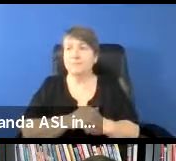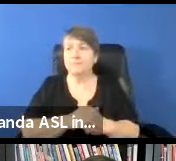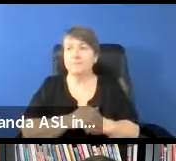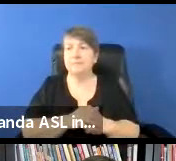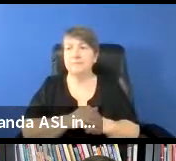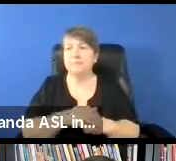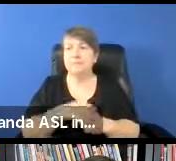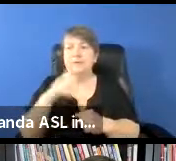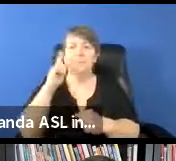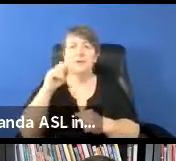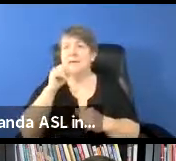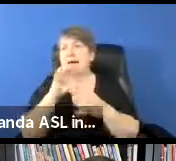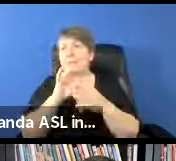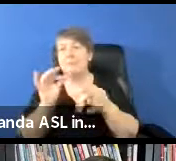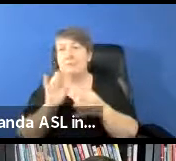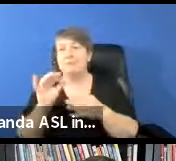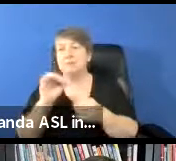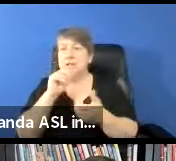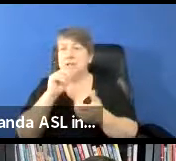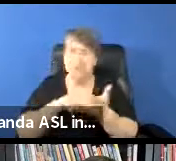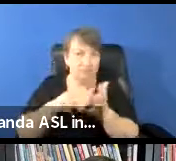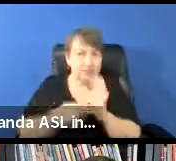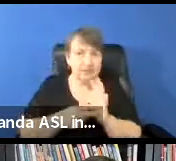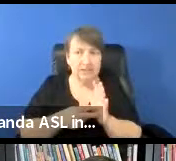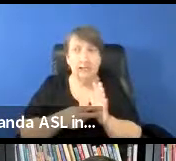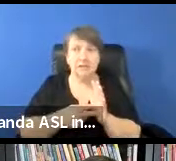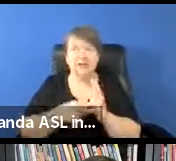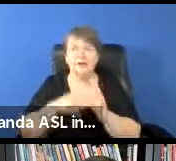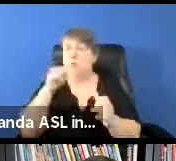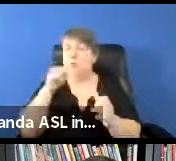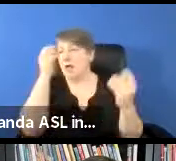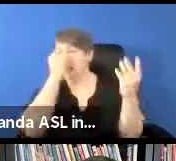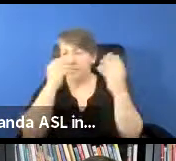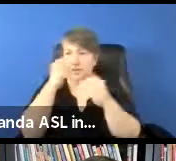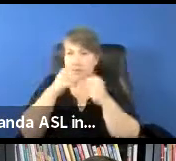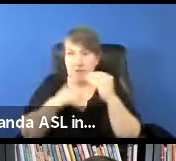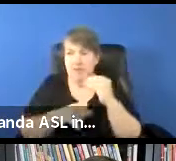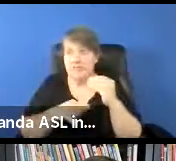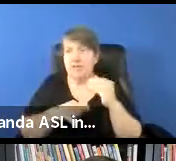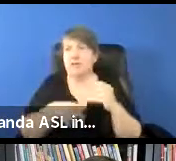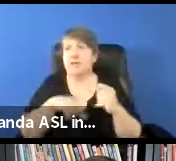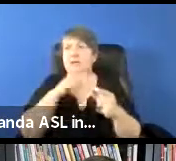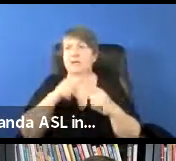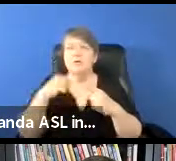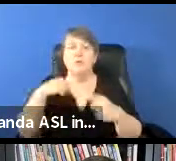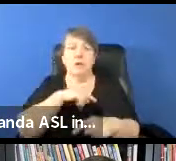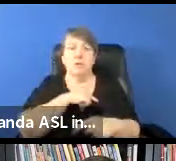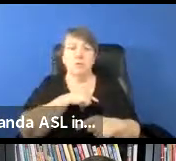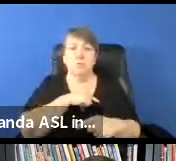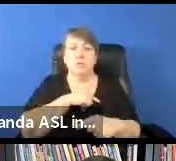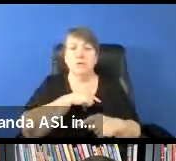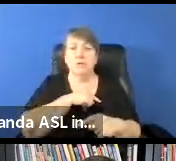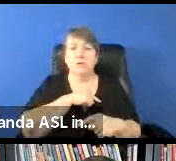it was not mentioned doesn't mean we're not thinking about it. And as we get into